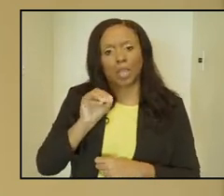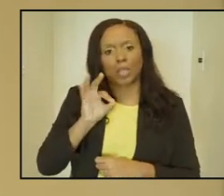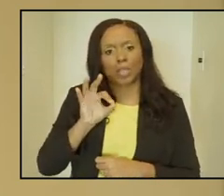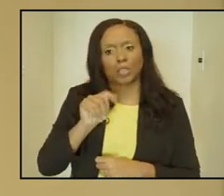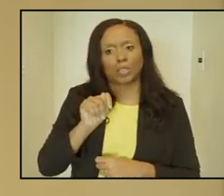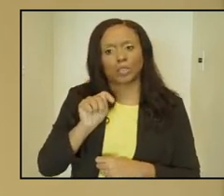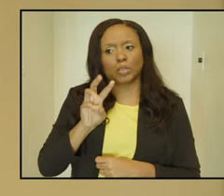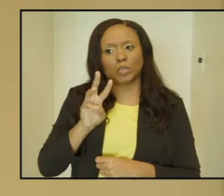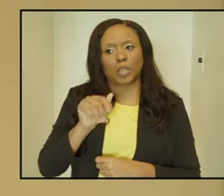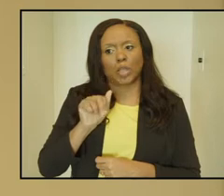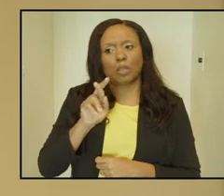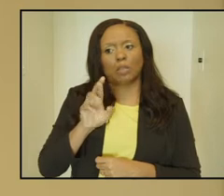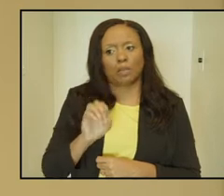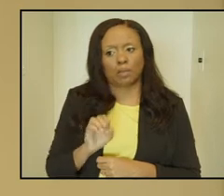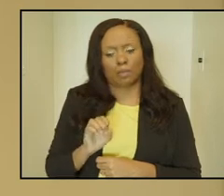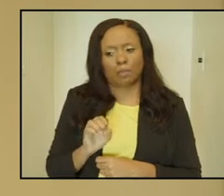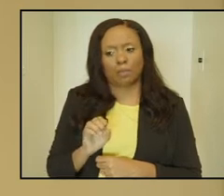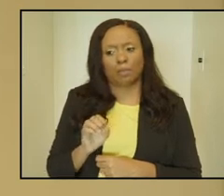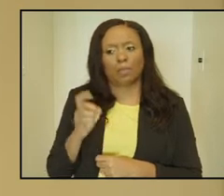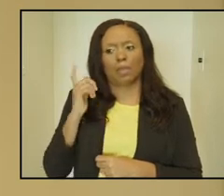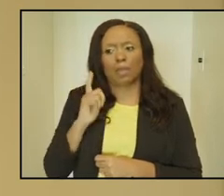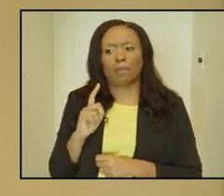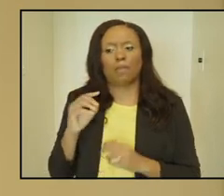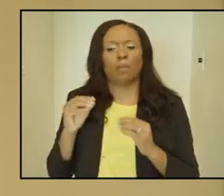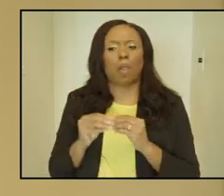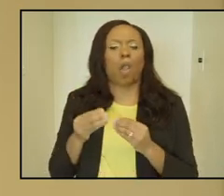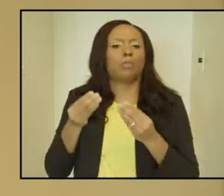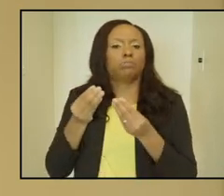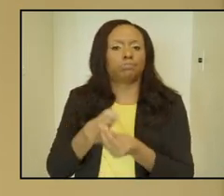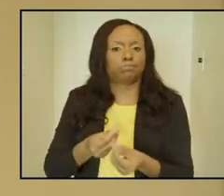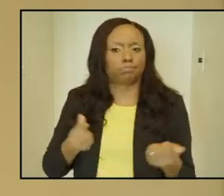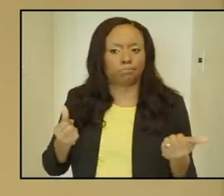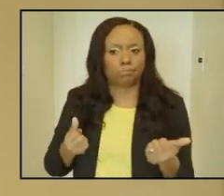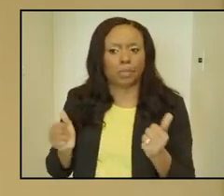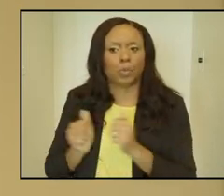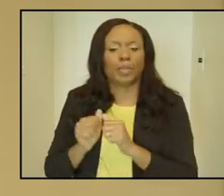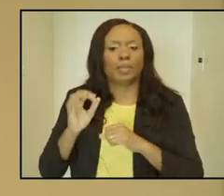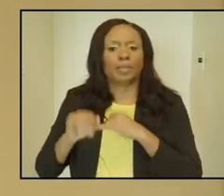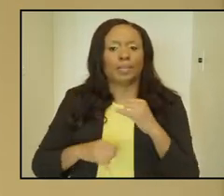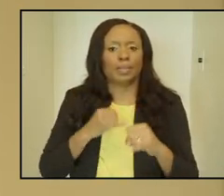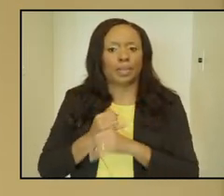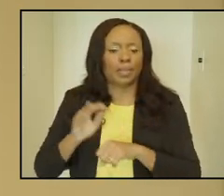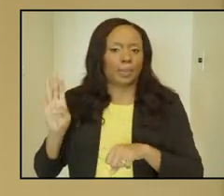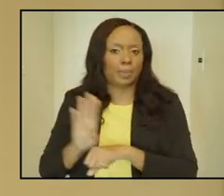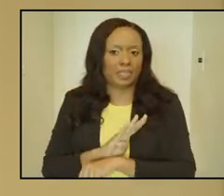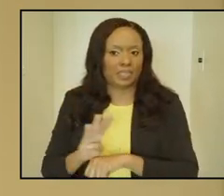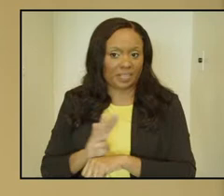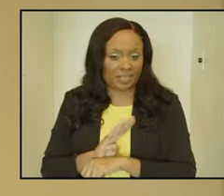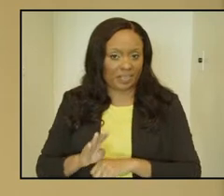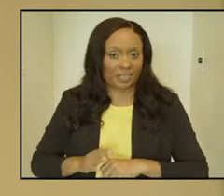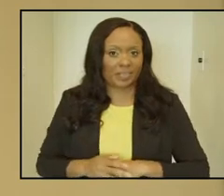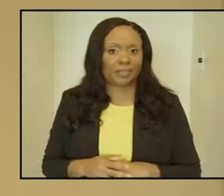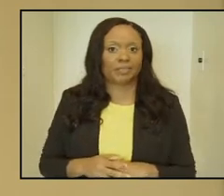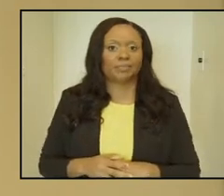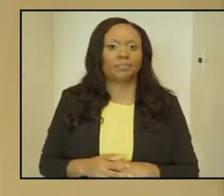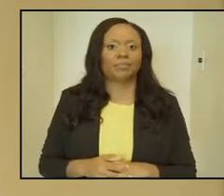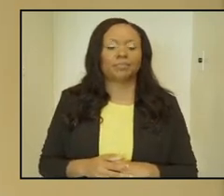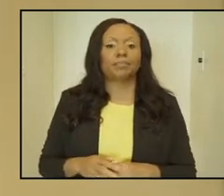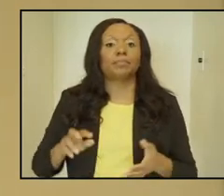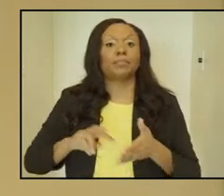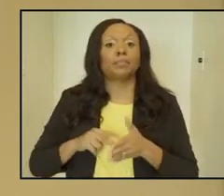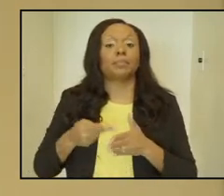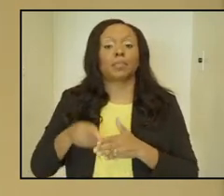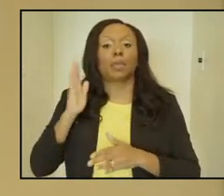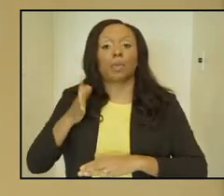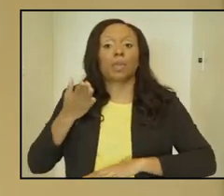licensing processes within the international business unit as well. Together, these measures will not only significantly improve the way